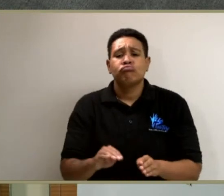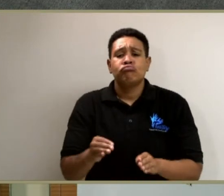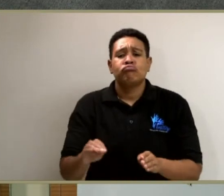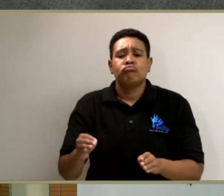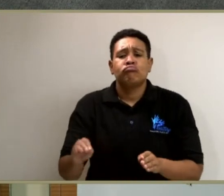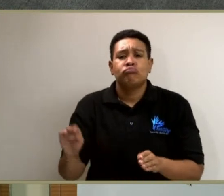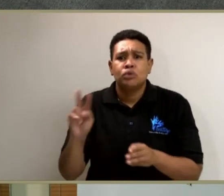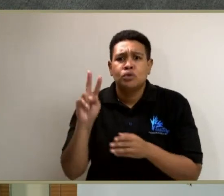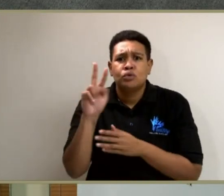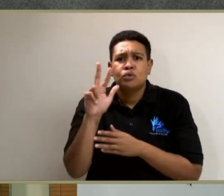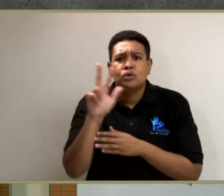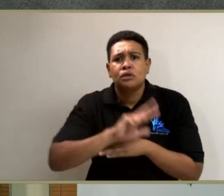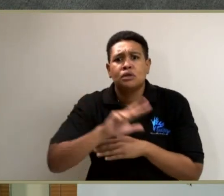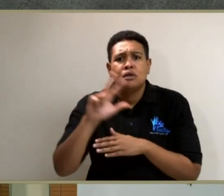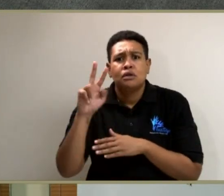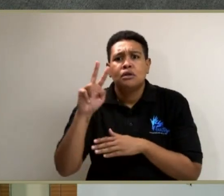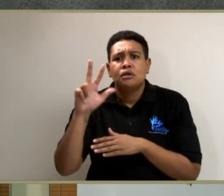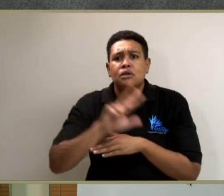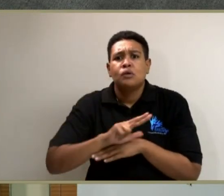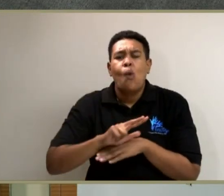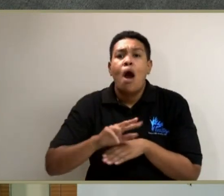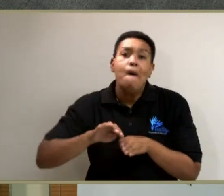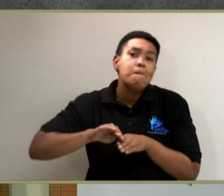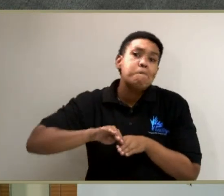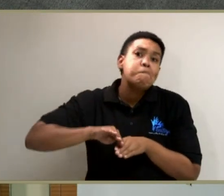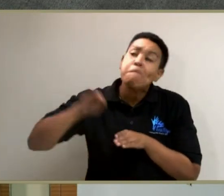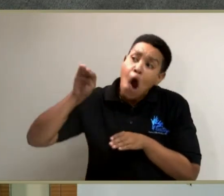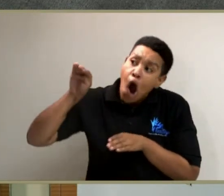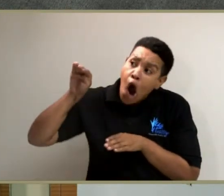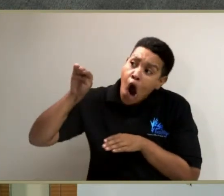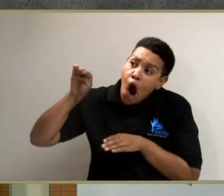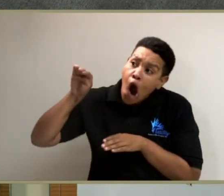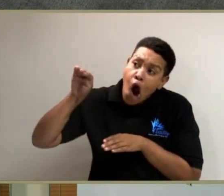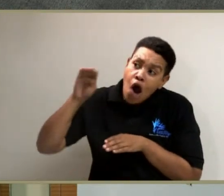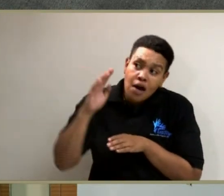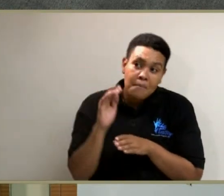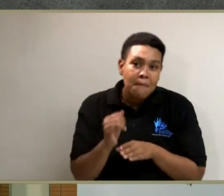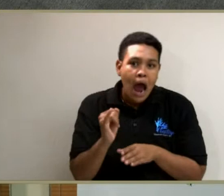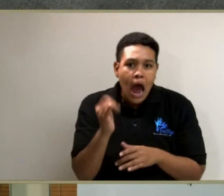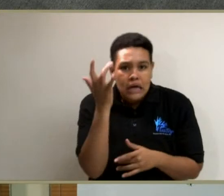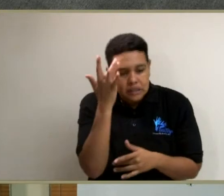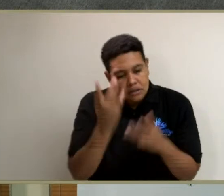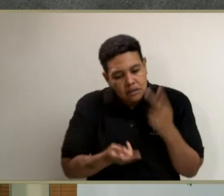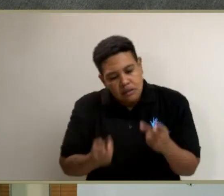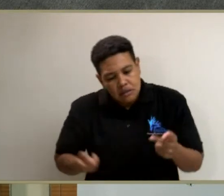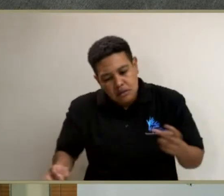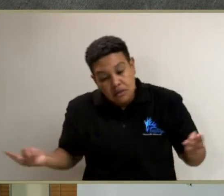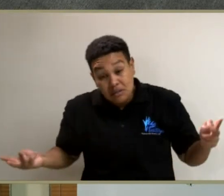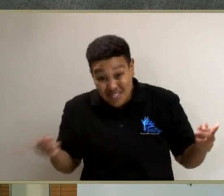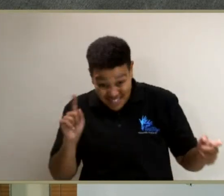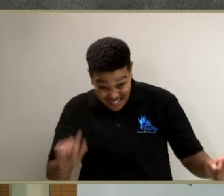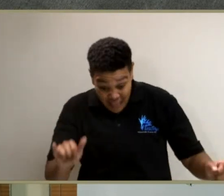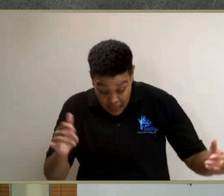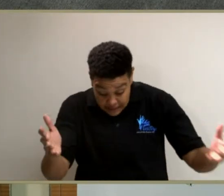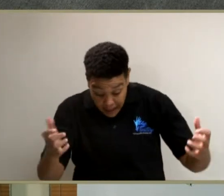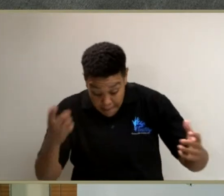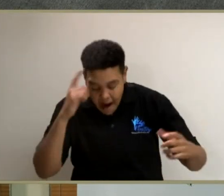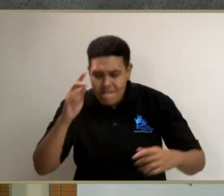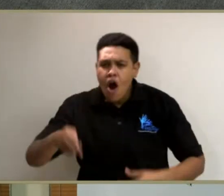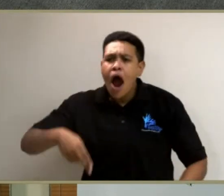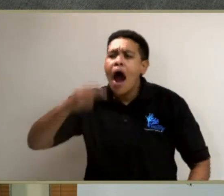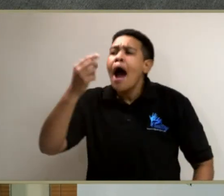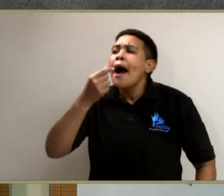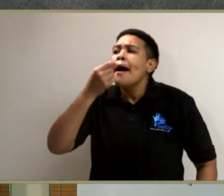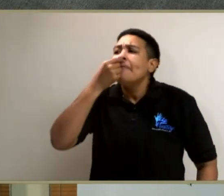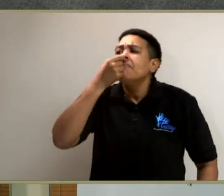2 or 3 days, we have now seen a spike in the number of critically ill persons. And this is where the demand for the high-flow